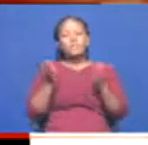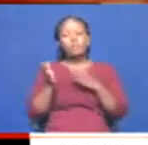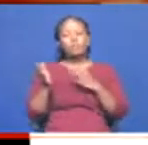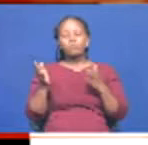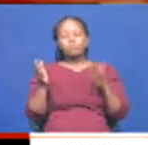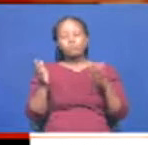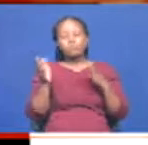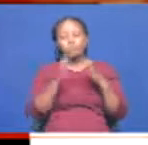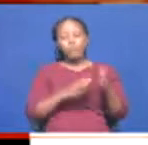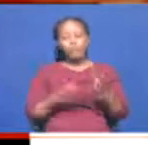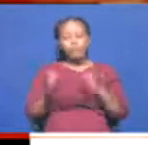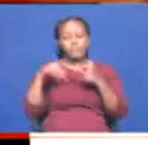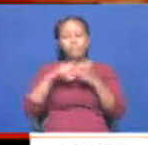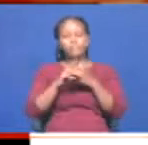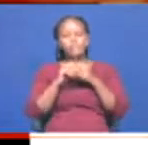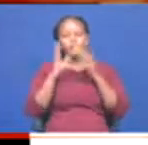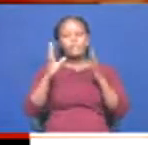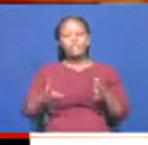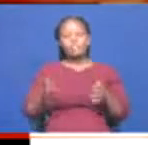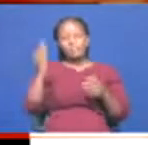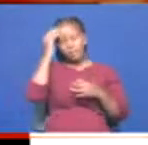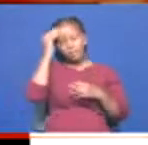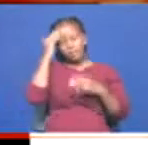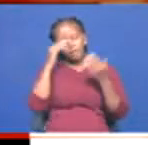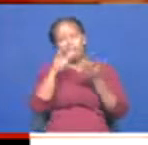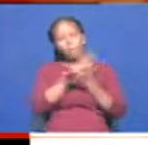to outcomes-based requirements.